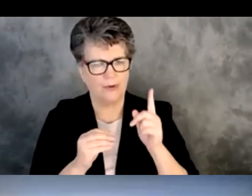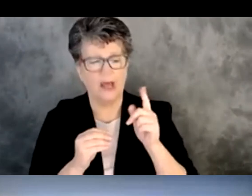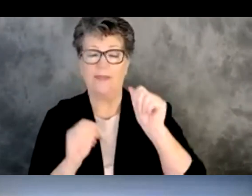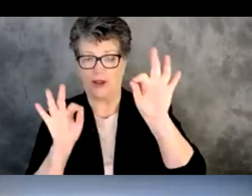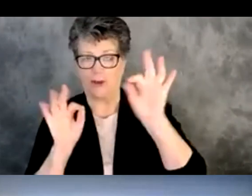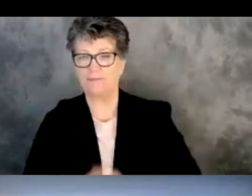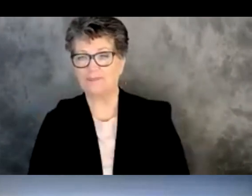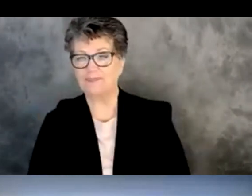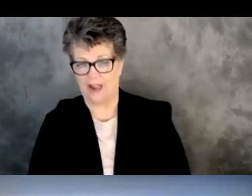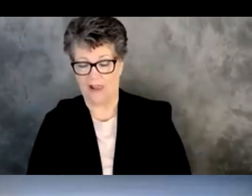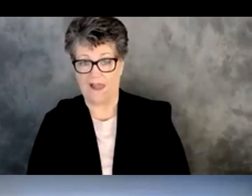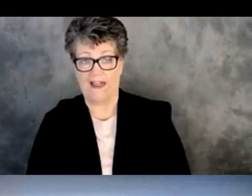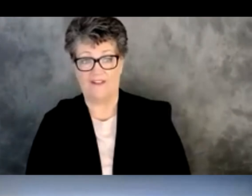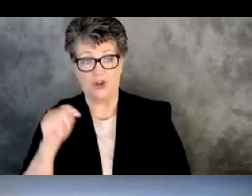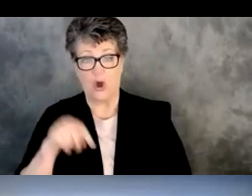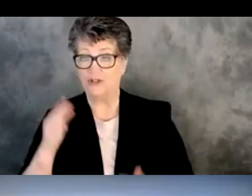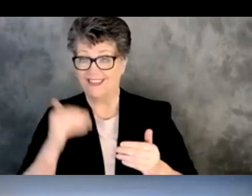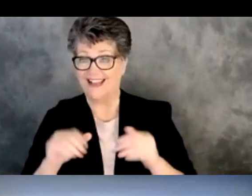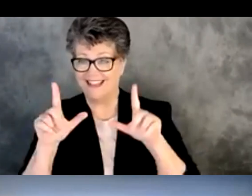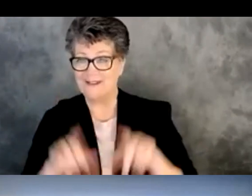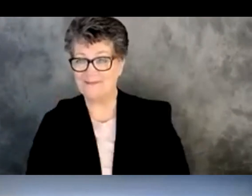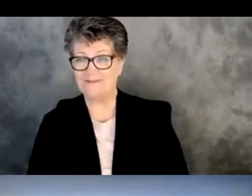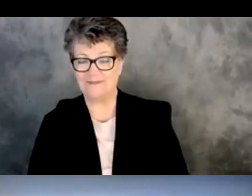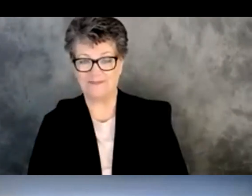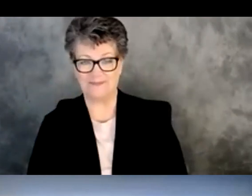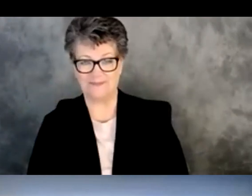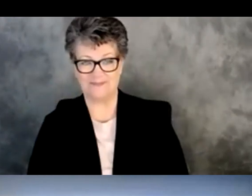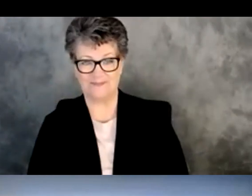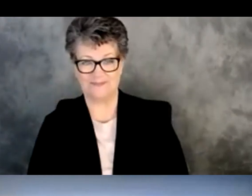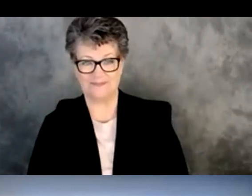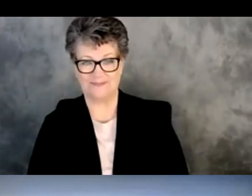go. If you could go to the next slide.